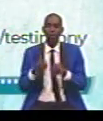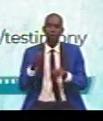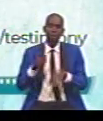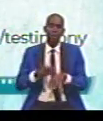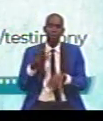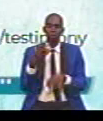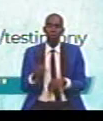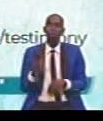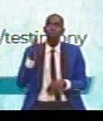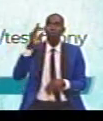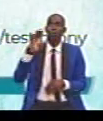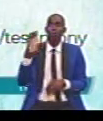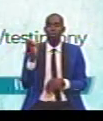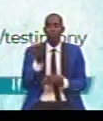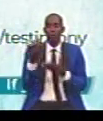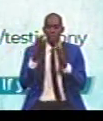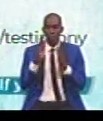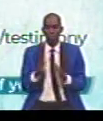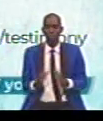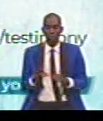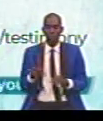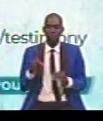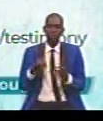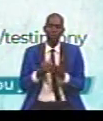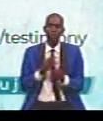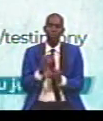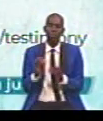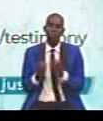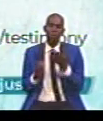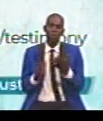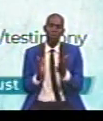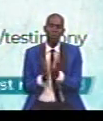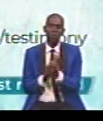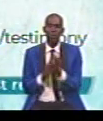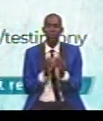feel no pain. Praise the Lord."